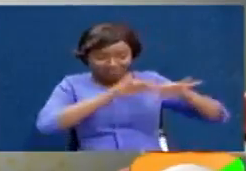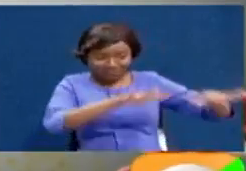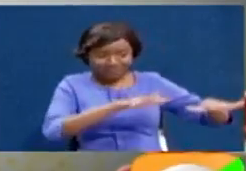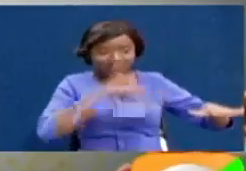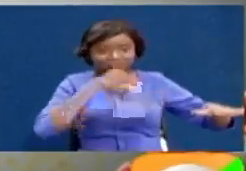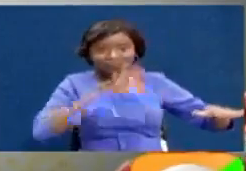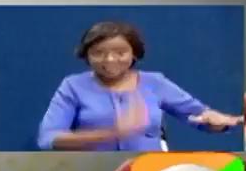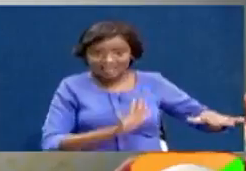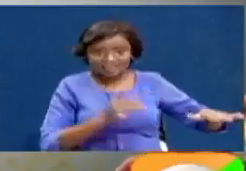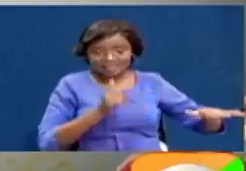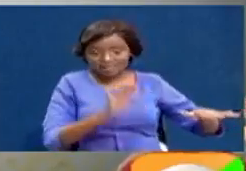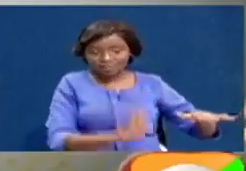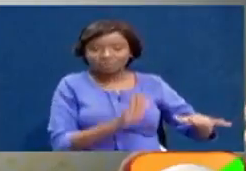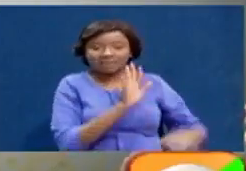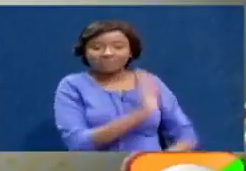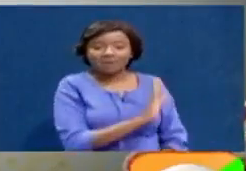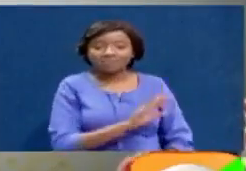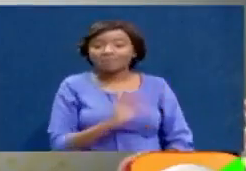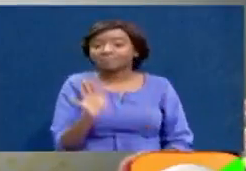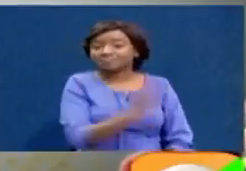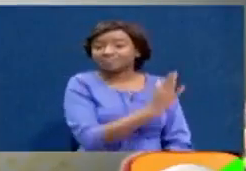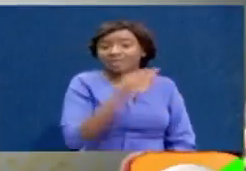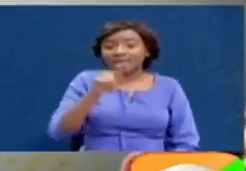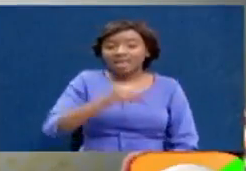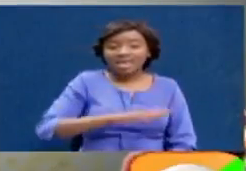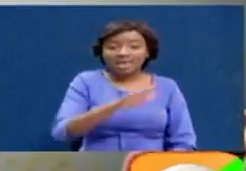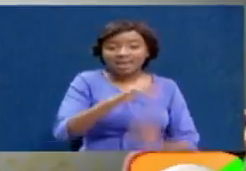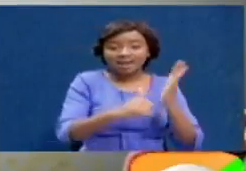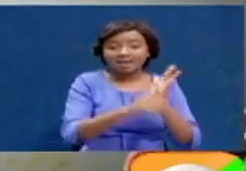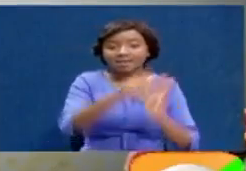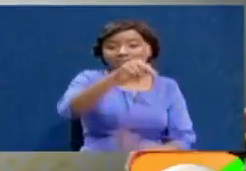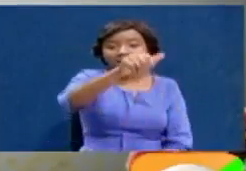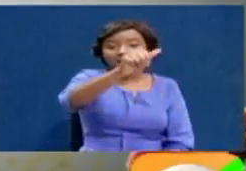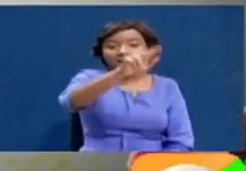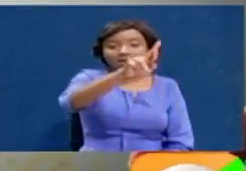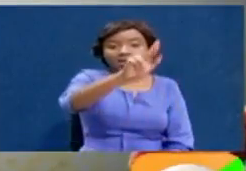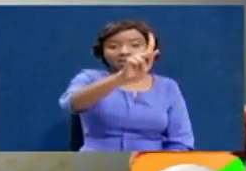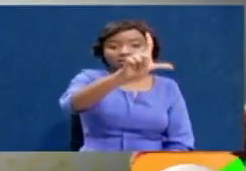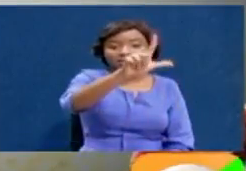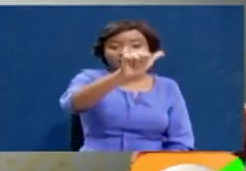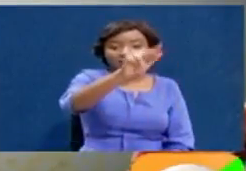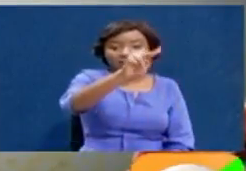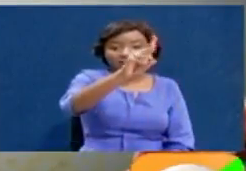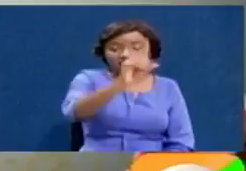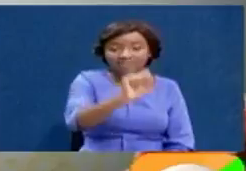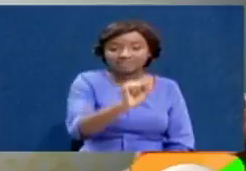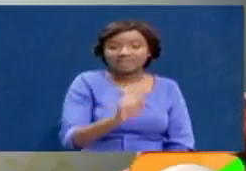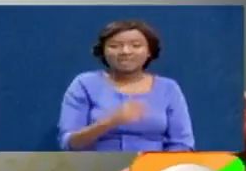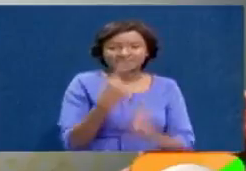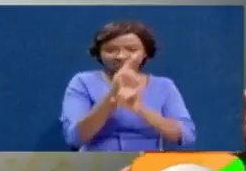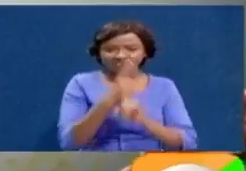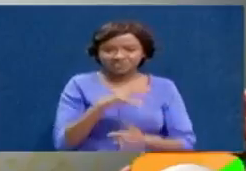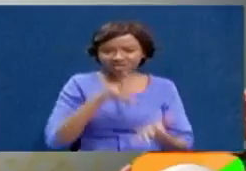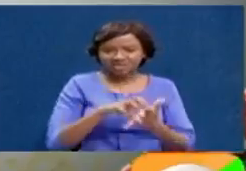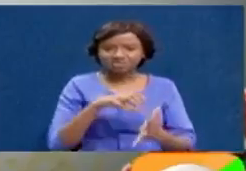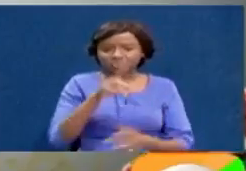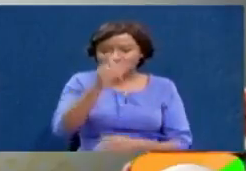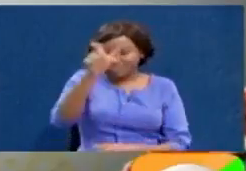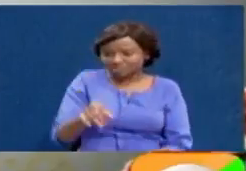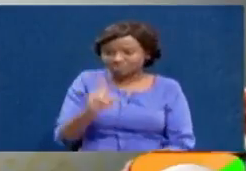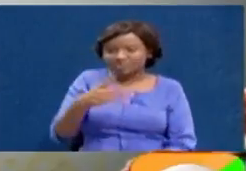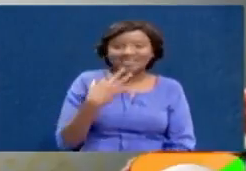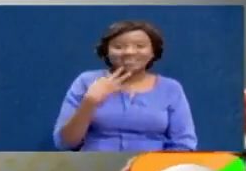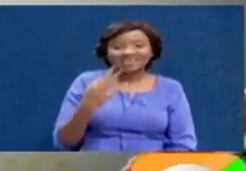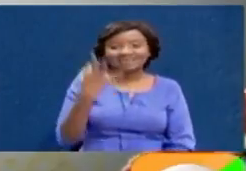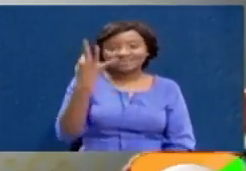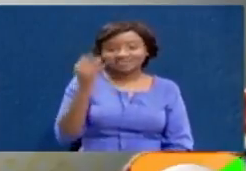and daughter. At the Parklands Estate of Nairobi, seven cases can be traced to patient number 335. She is